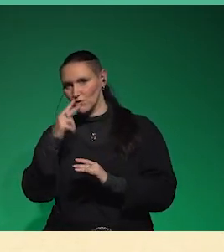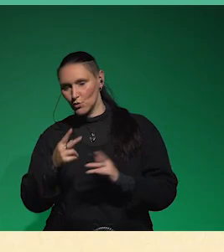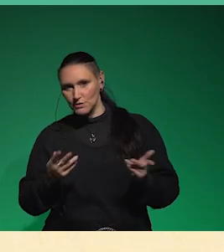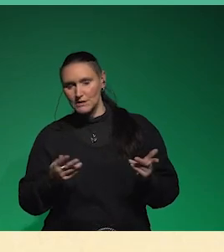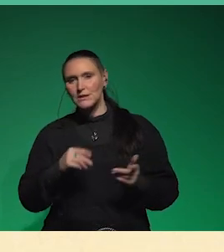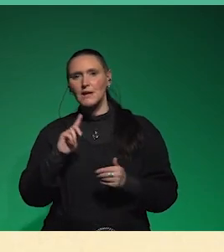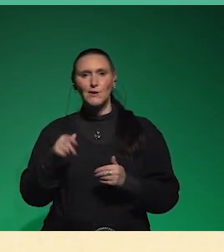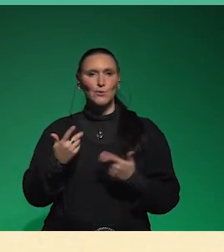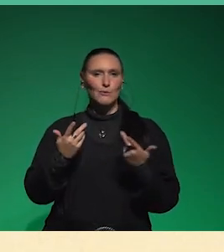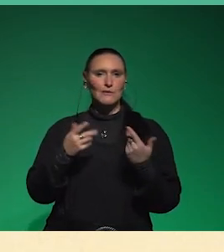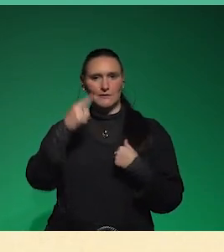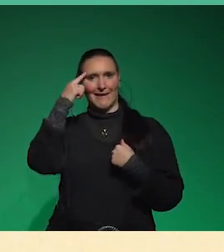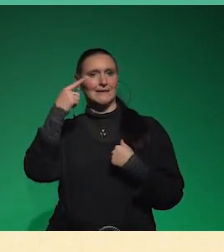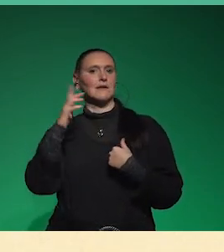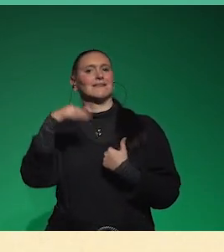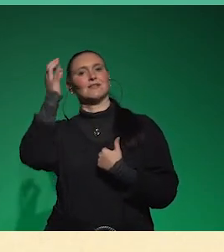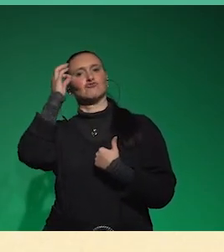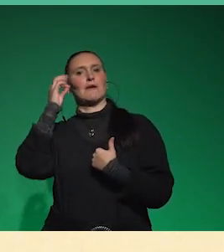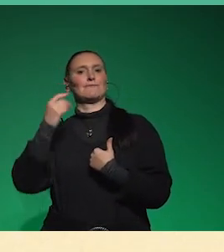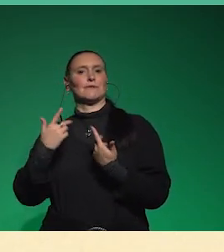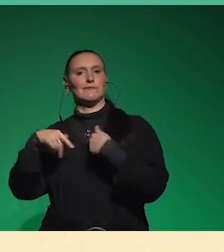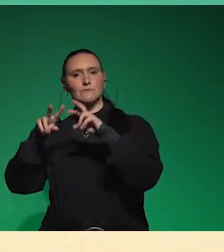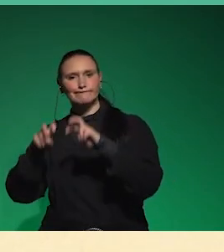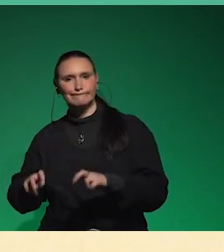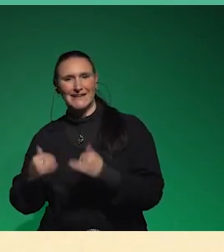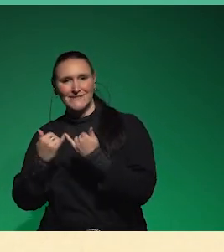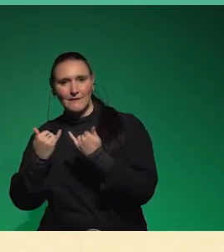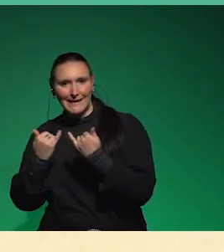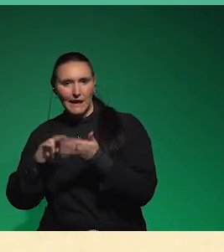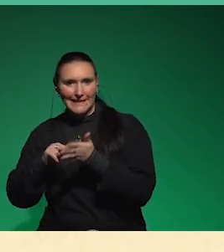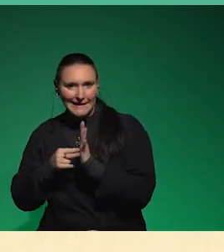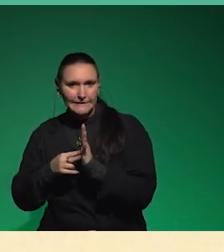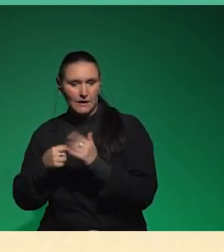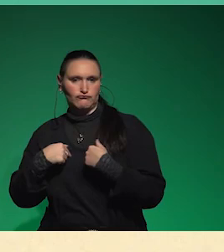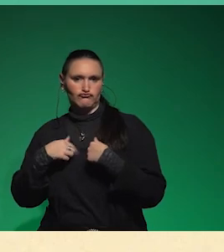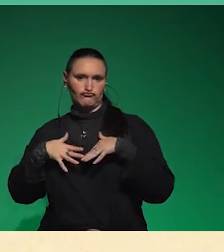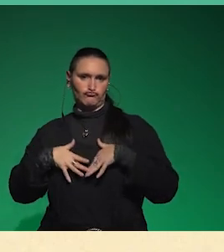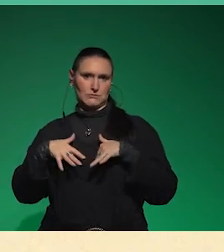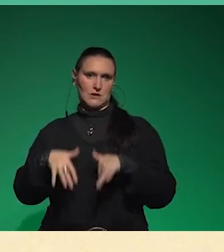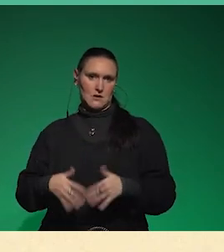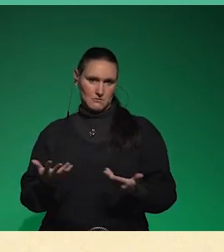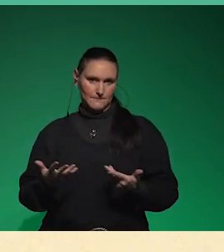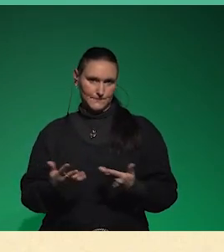finding similarities, but also finding differences is something that I'm looking forward very much to learn from the artist.